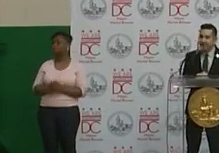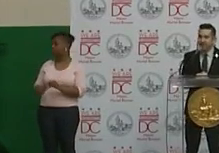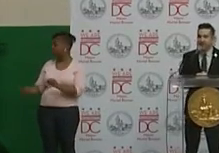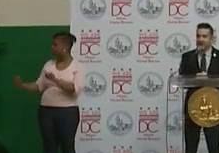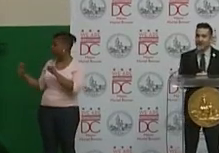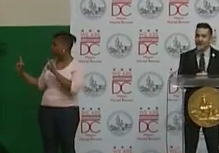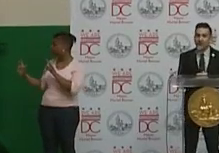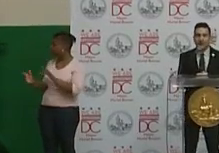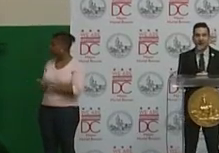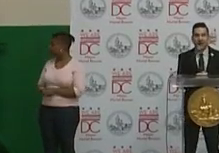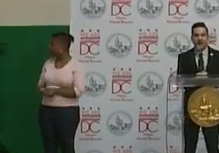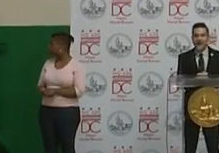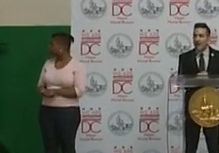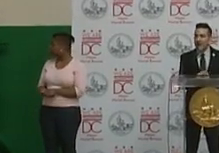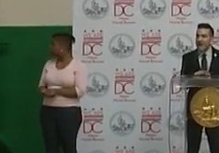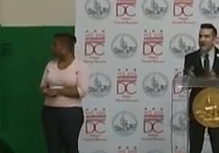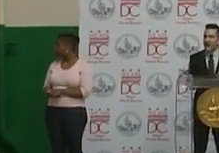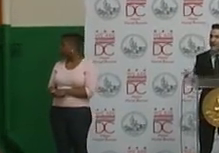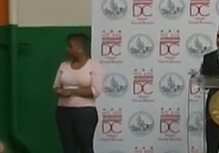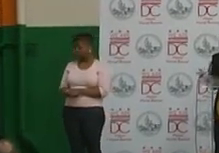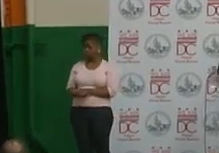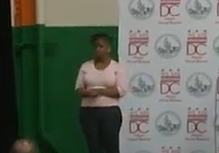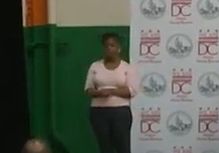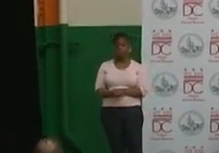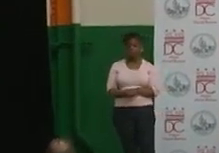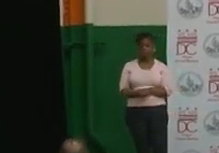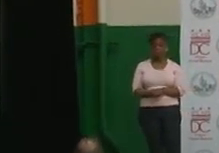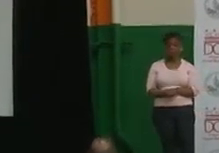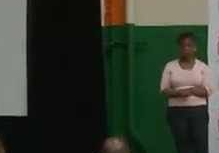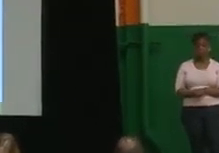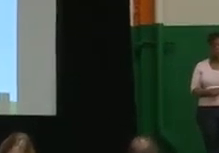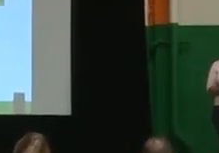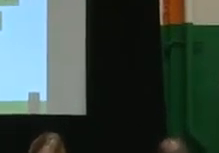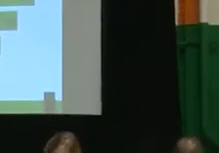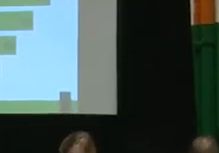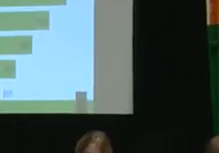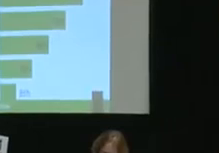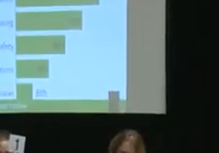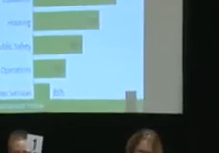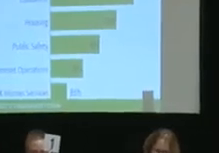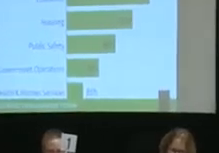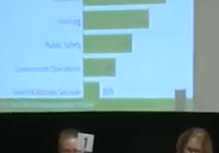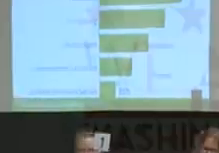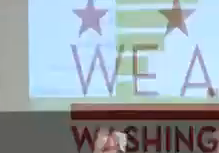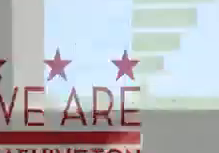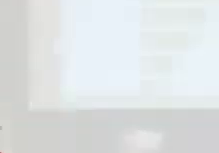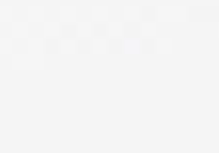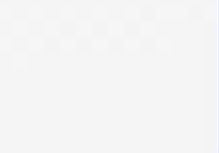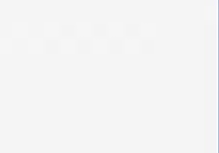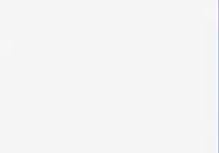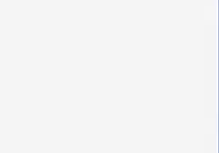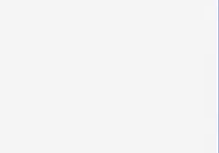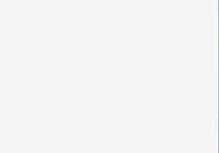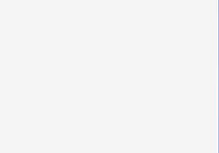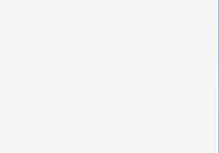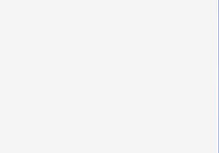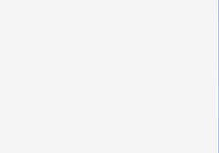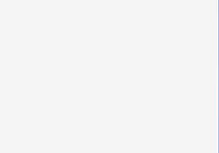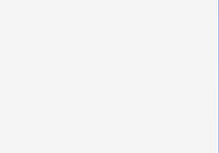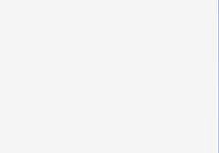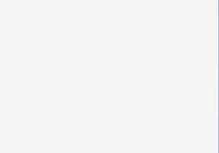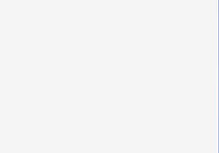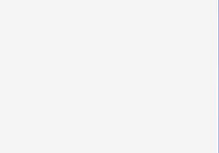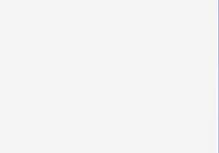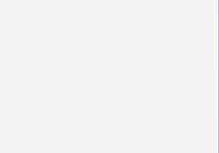would vote on that right now, and then we're going to open it up to the tables to discuss amongst yourselves your budget.